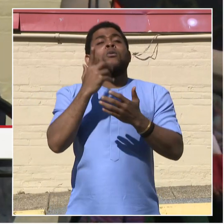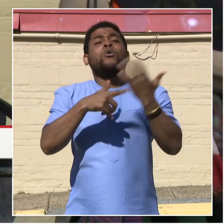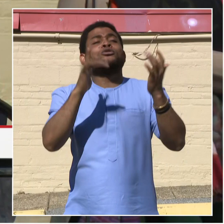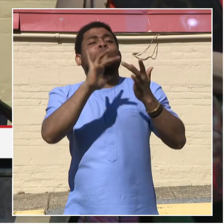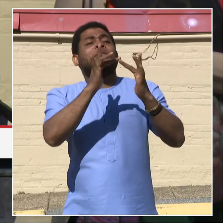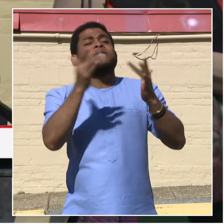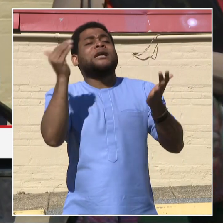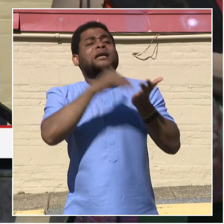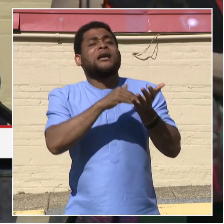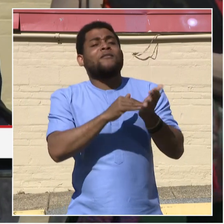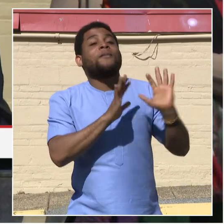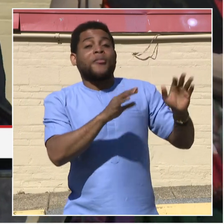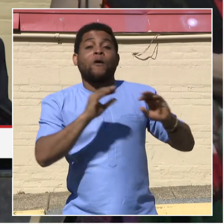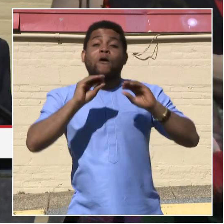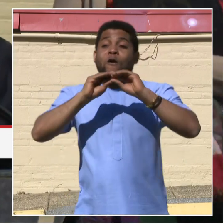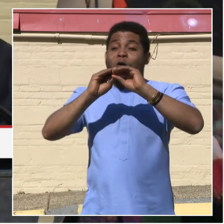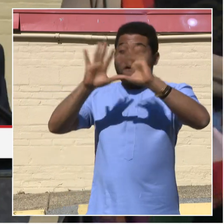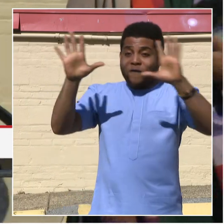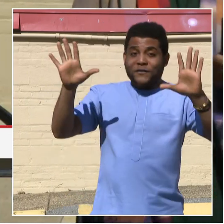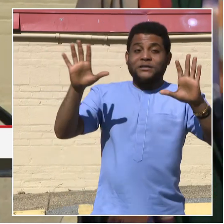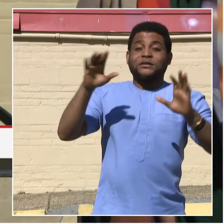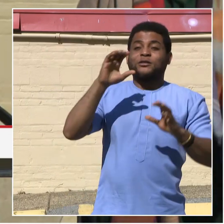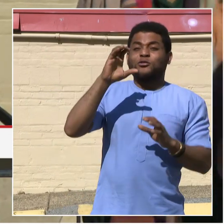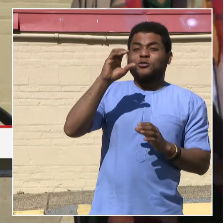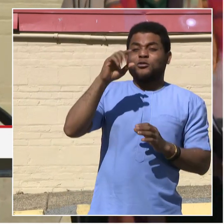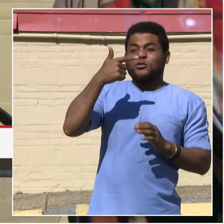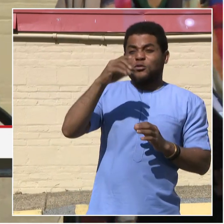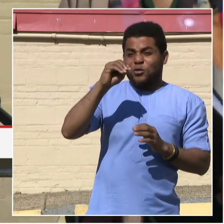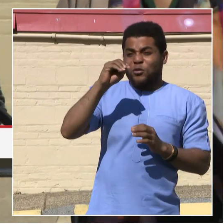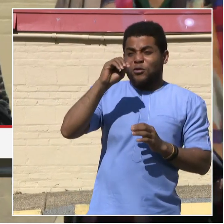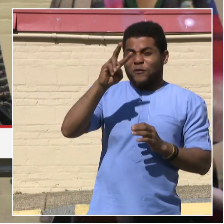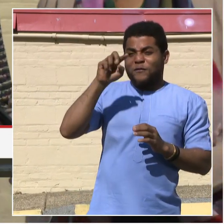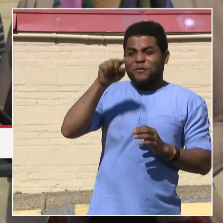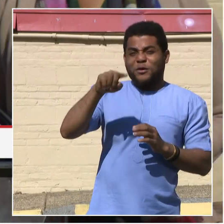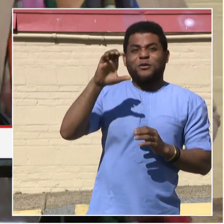All right, with that, I'll bring back the mayor to introduce a special guest.